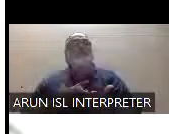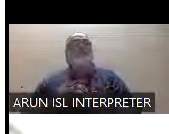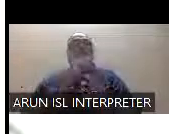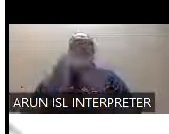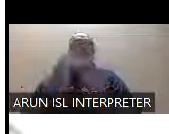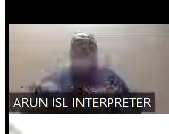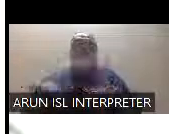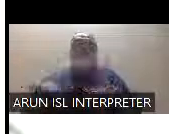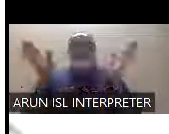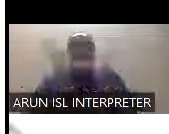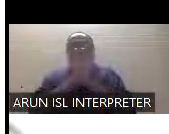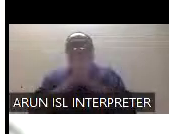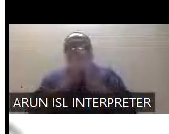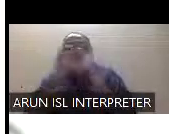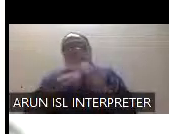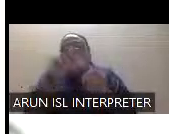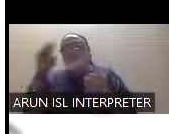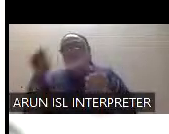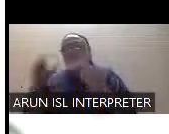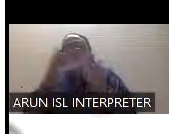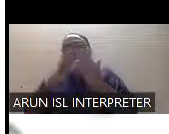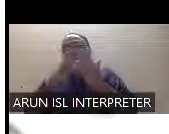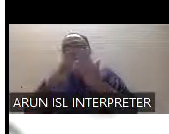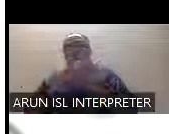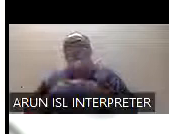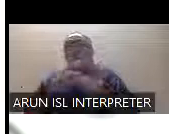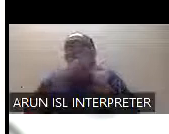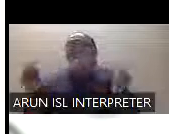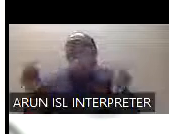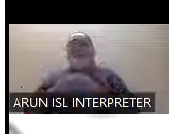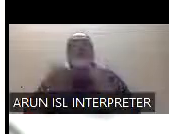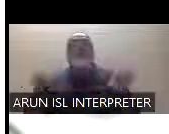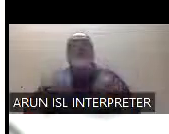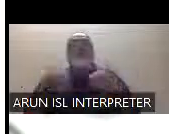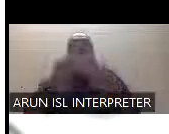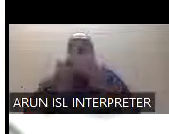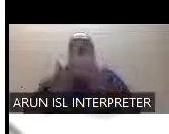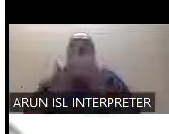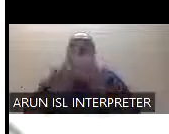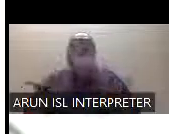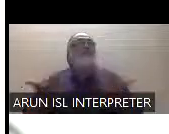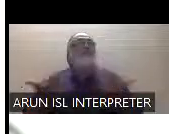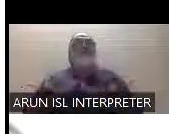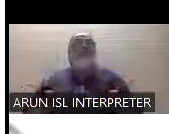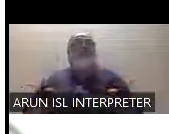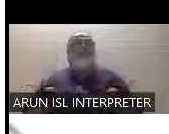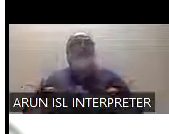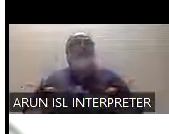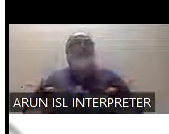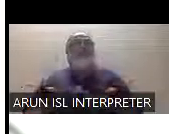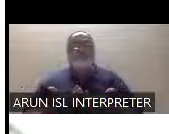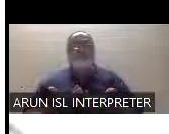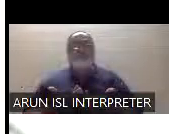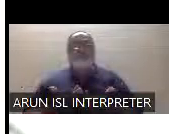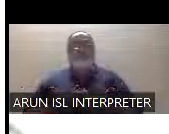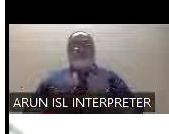of the education system. And when the child grows up without good education, there is very poor job opportunities. And with poor